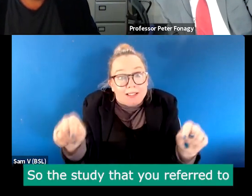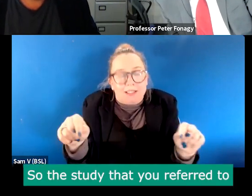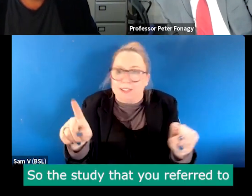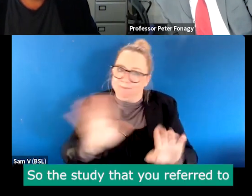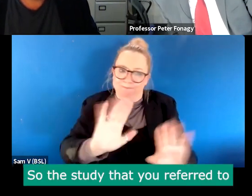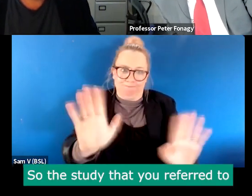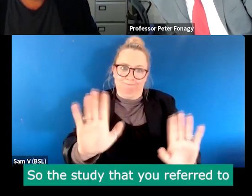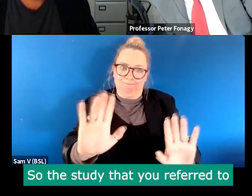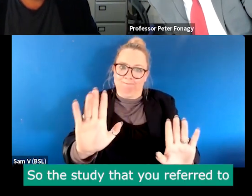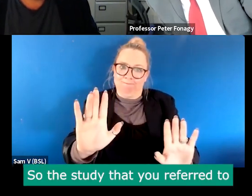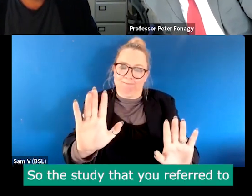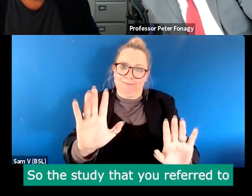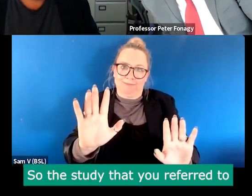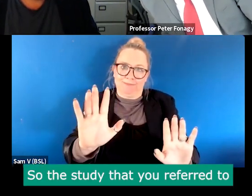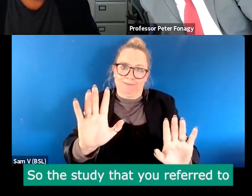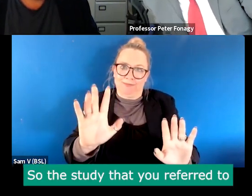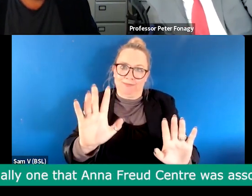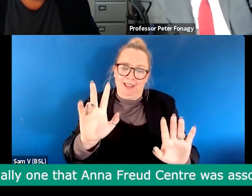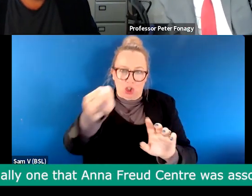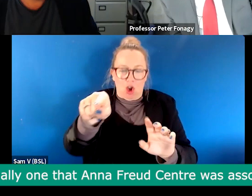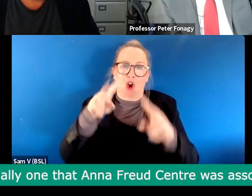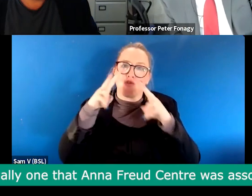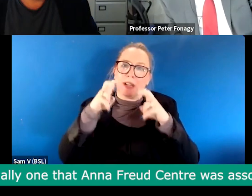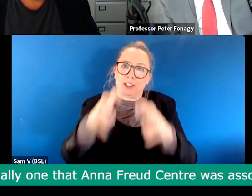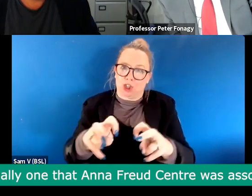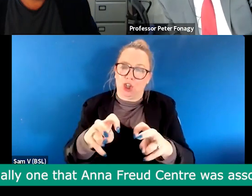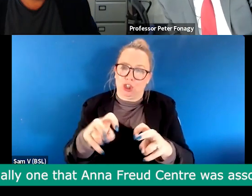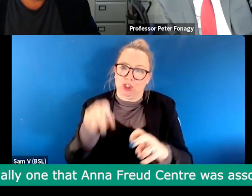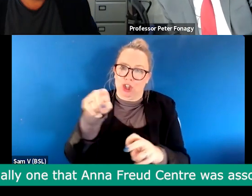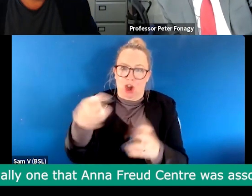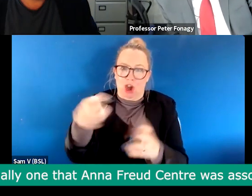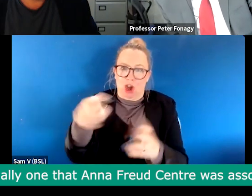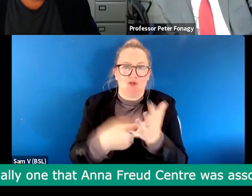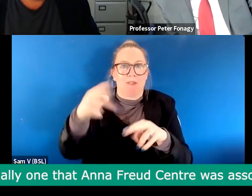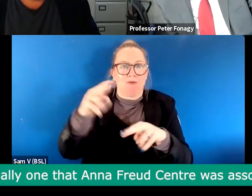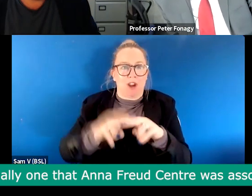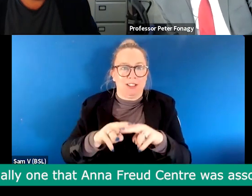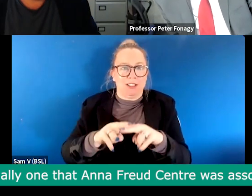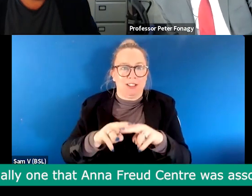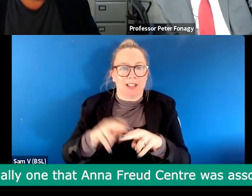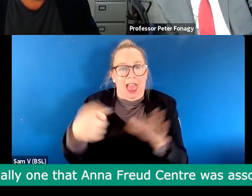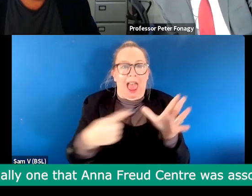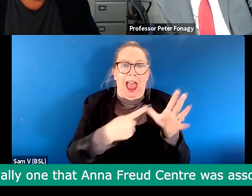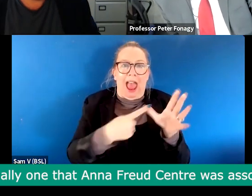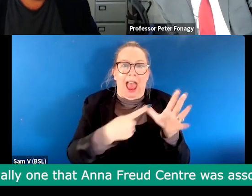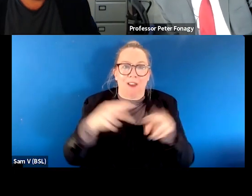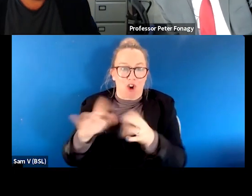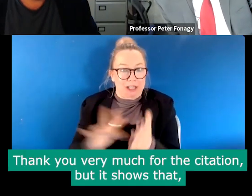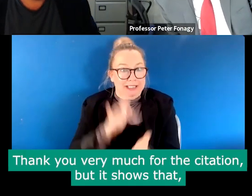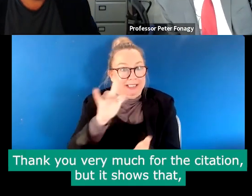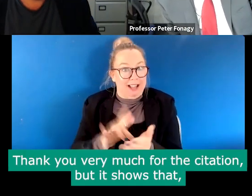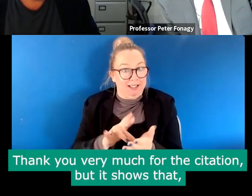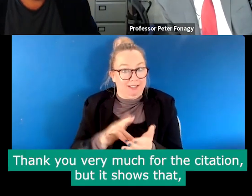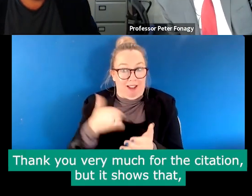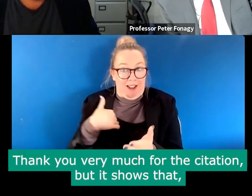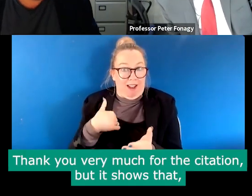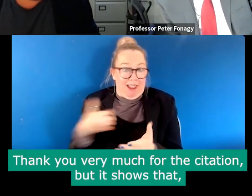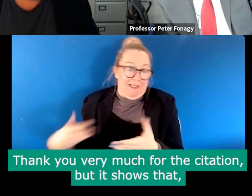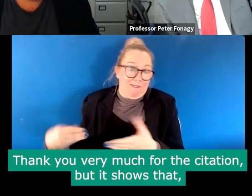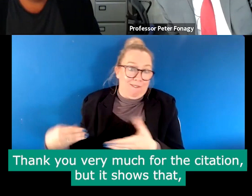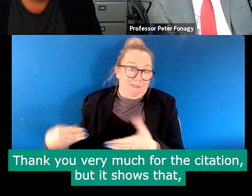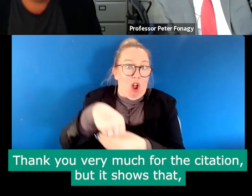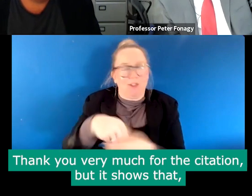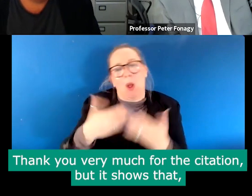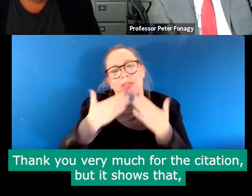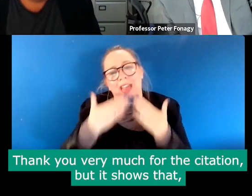So the study that you referred to is actually one that Anna Freud Center was associated with. Thank you very much for